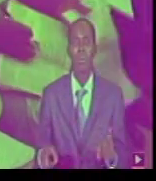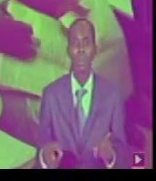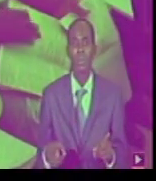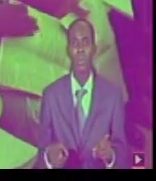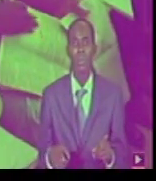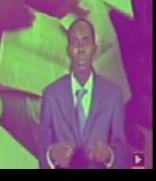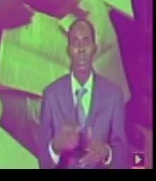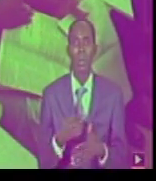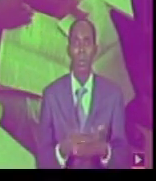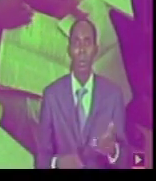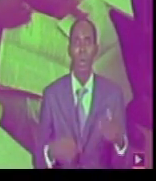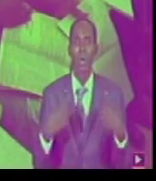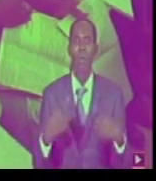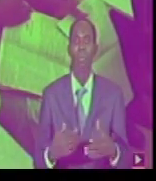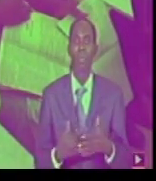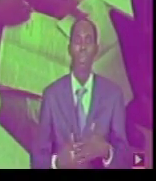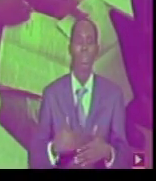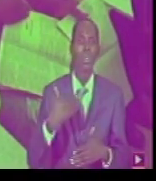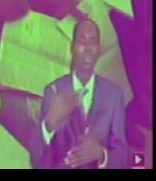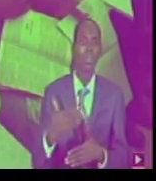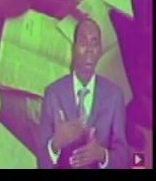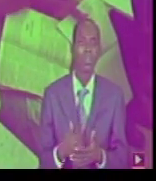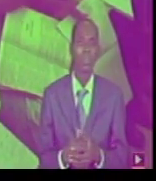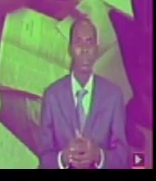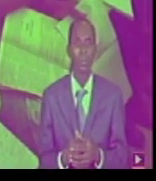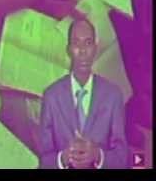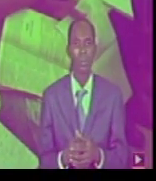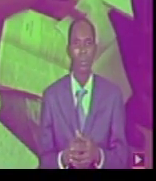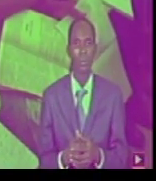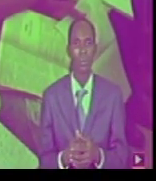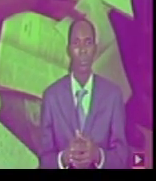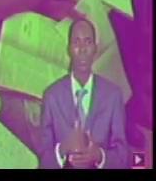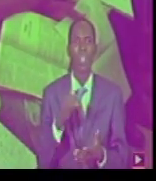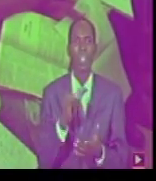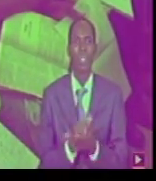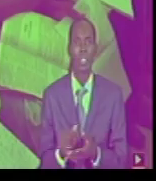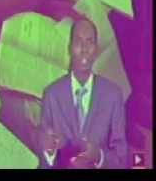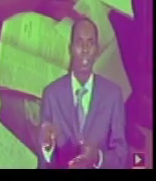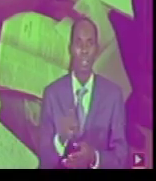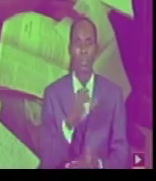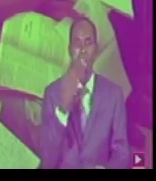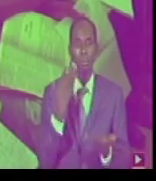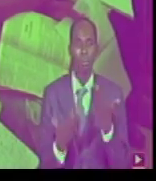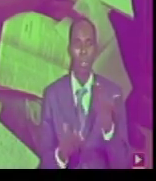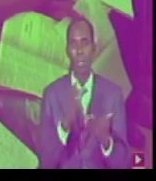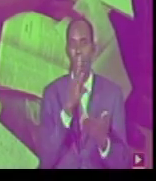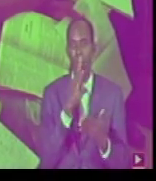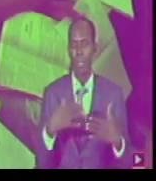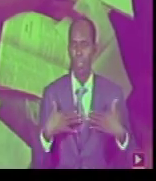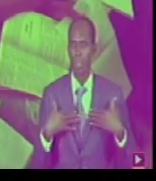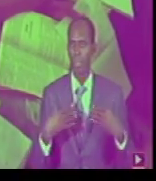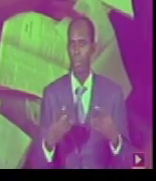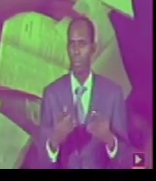Tell me if you're opening your Bible with me, that ye may be healed. Stop there.